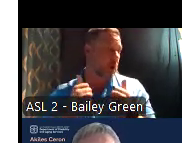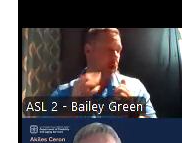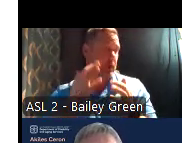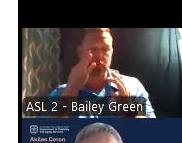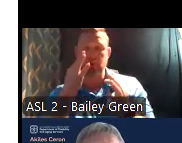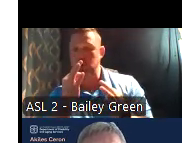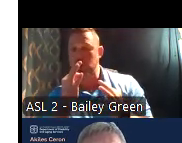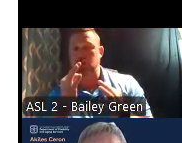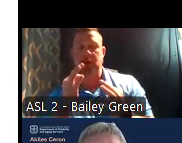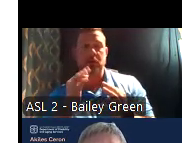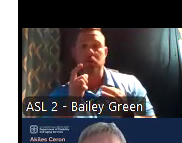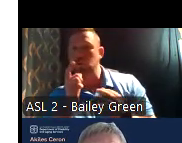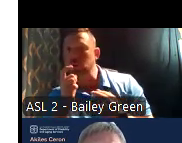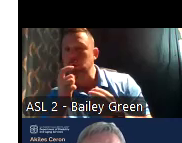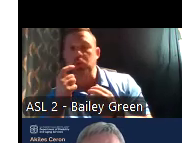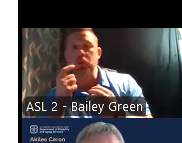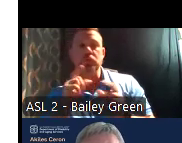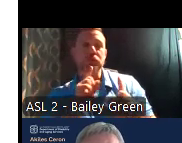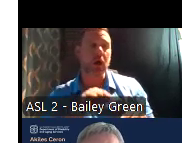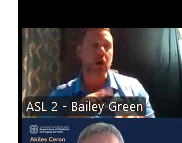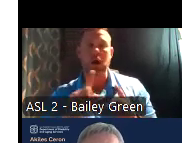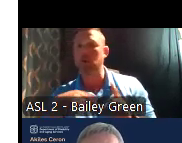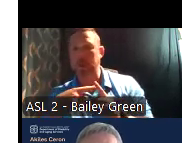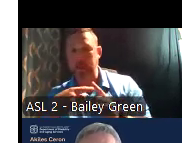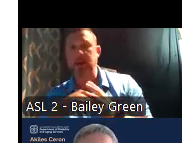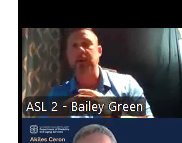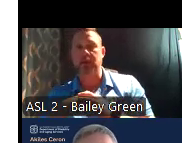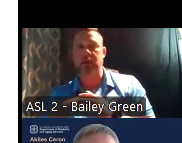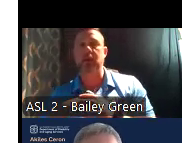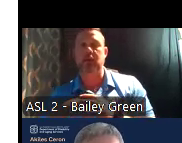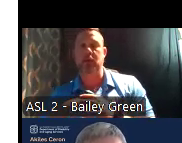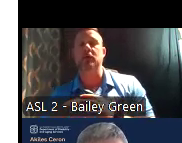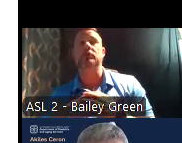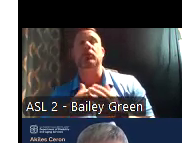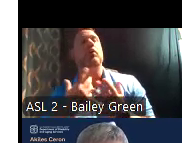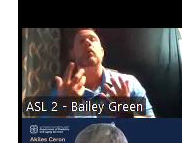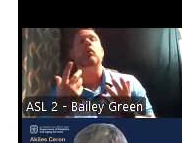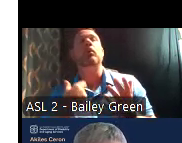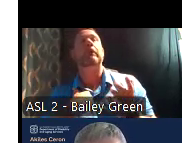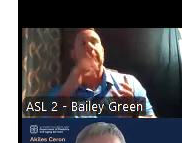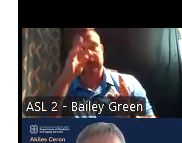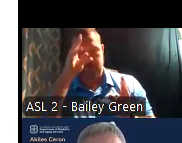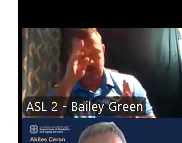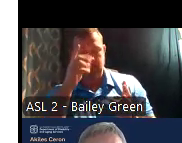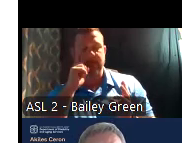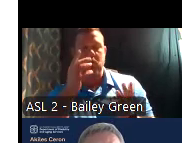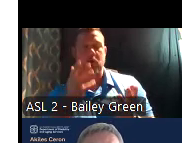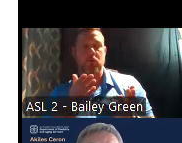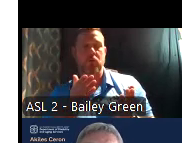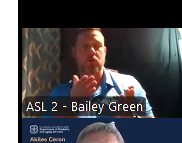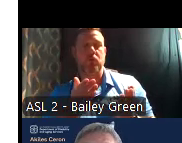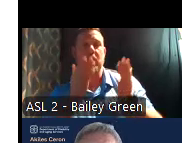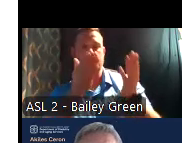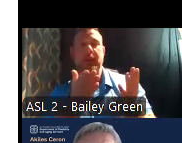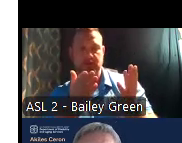the jurisdiction and who should be responding and when. So what we have come up with for our recommendation is